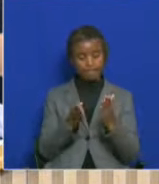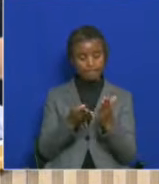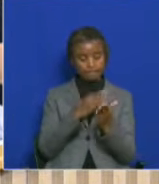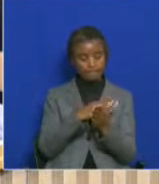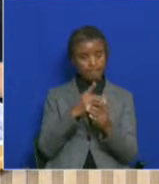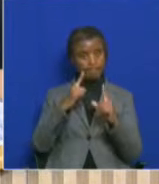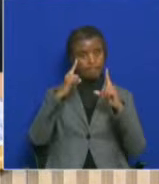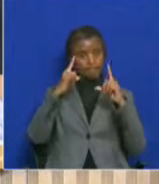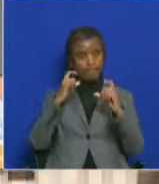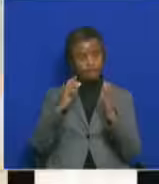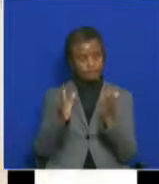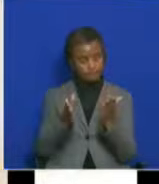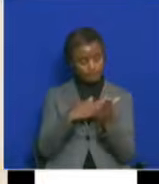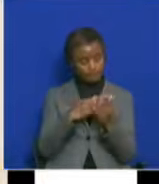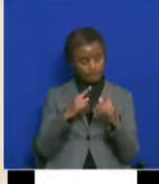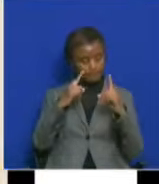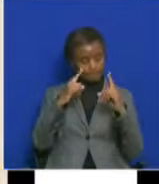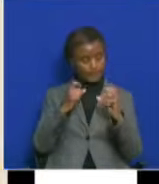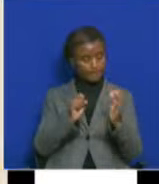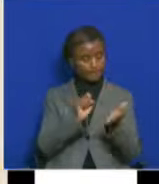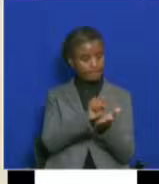sending the screenshots.